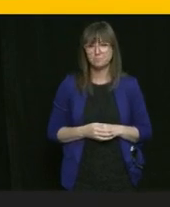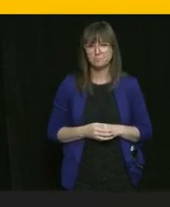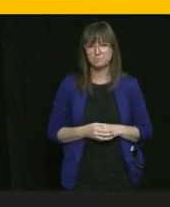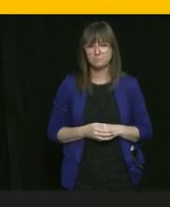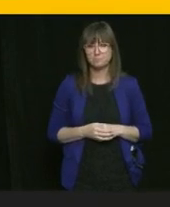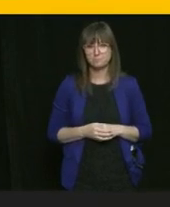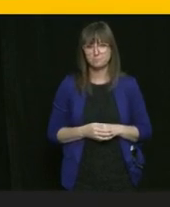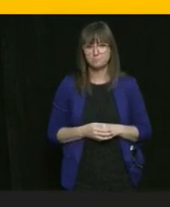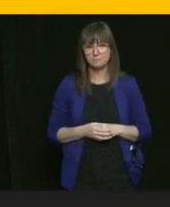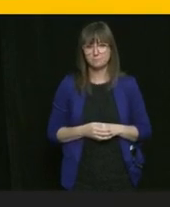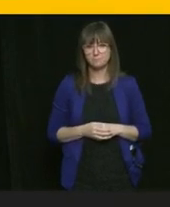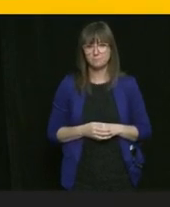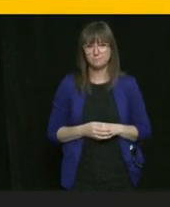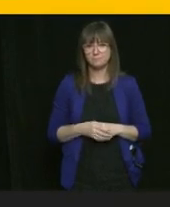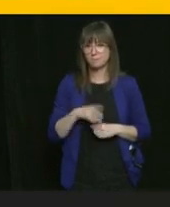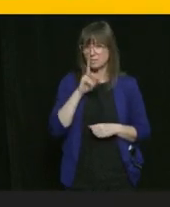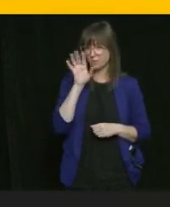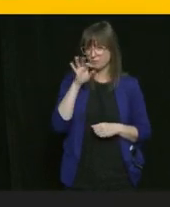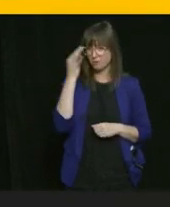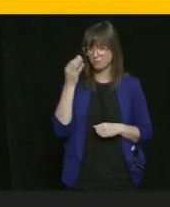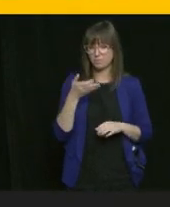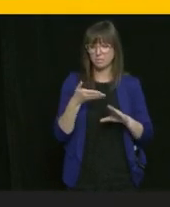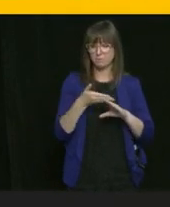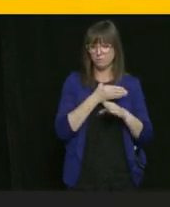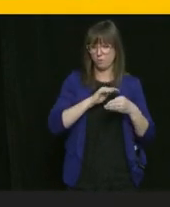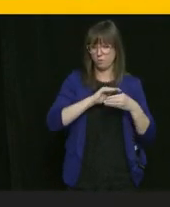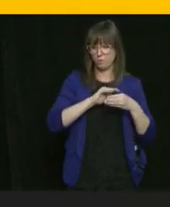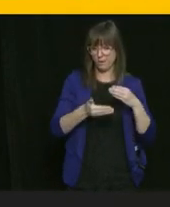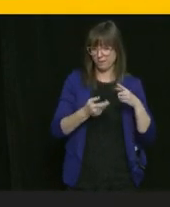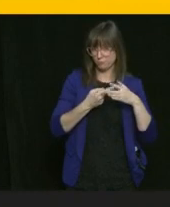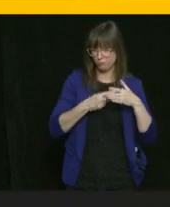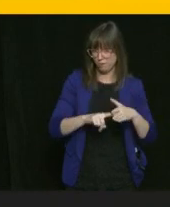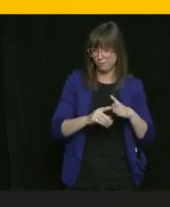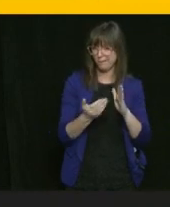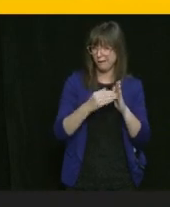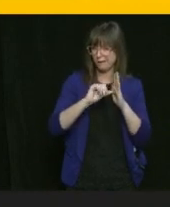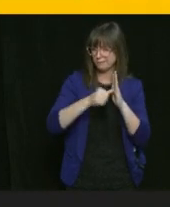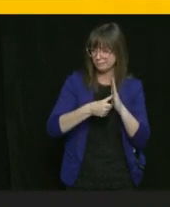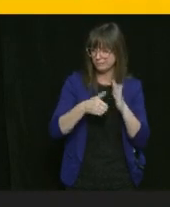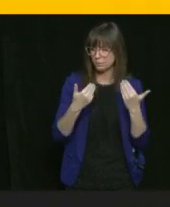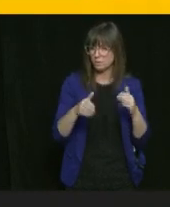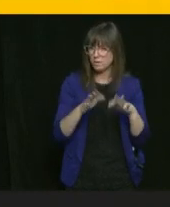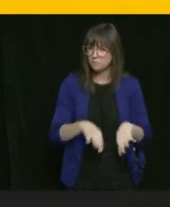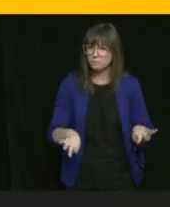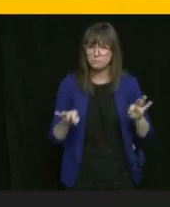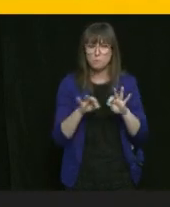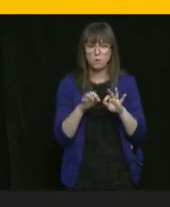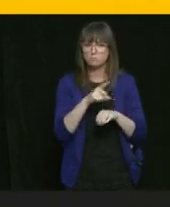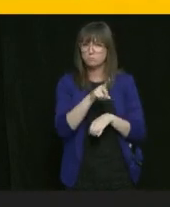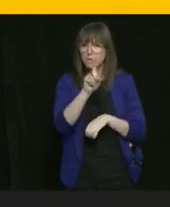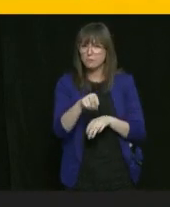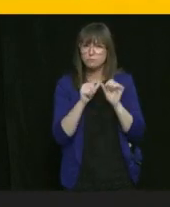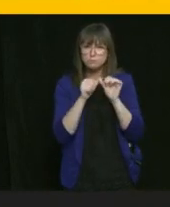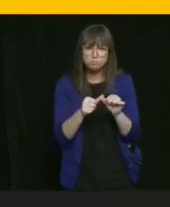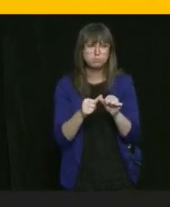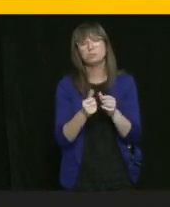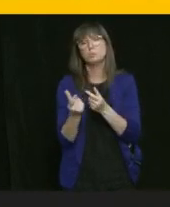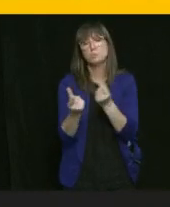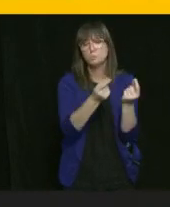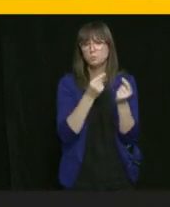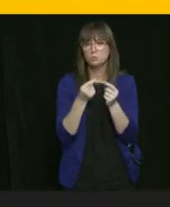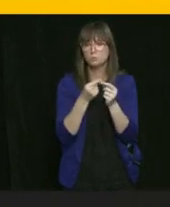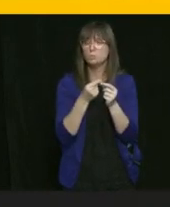Avant la fin de semaine, before the weekend, I would like to repeat how important it is to continue our efforts to